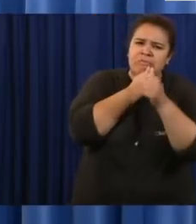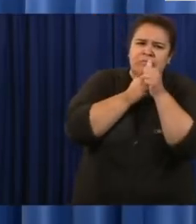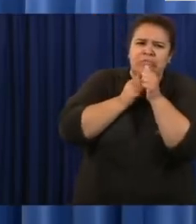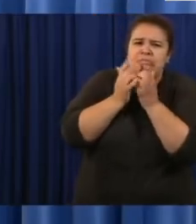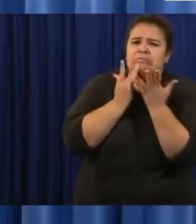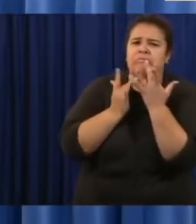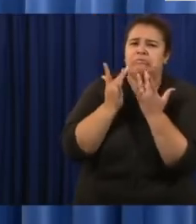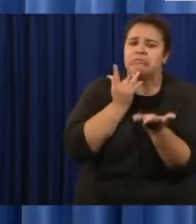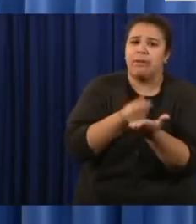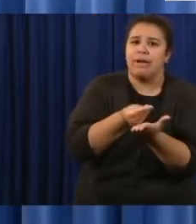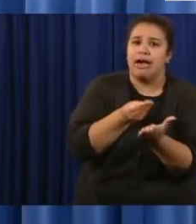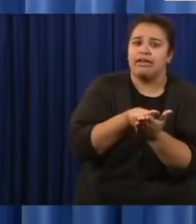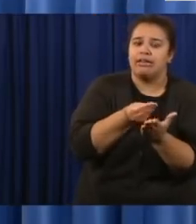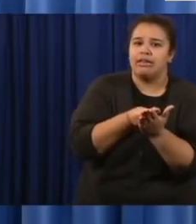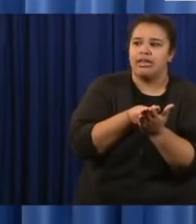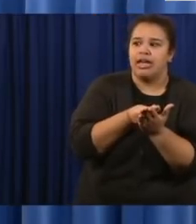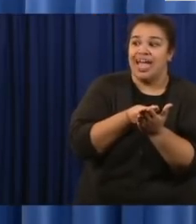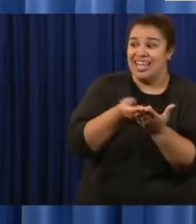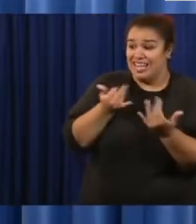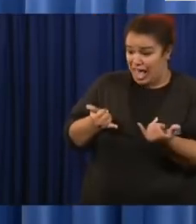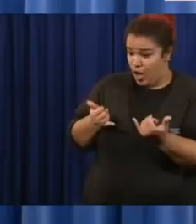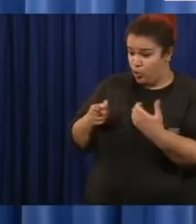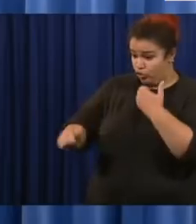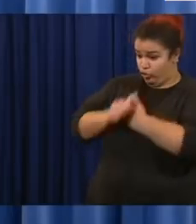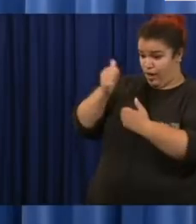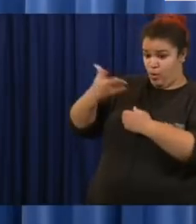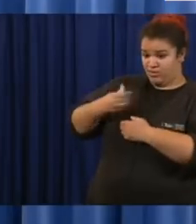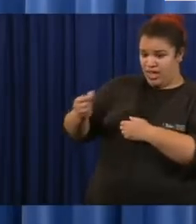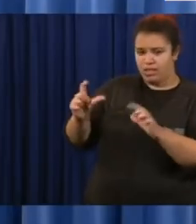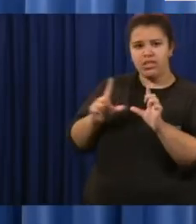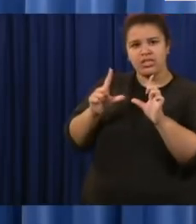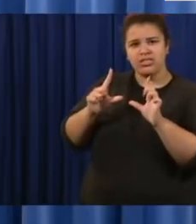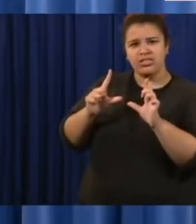part of the history on their organization?